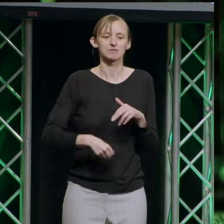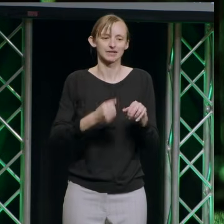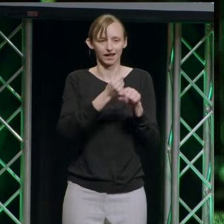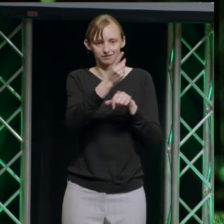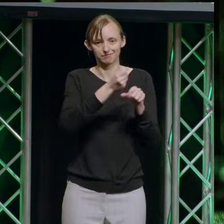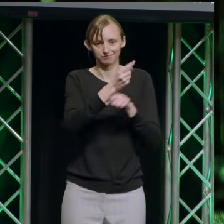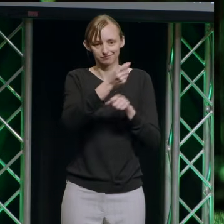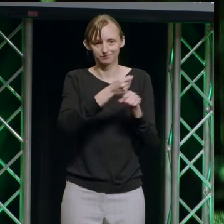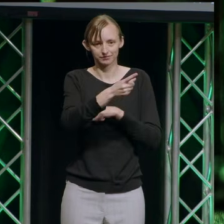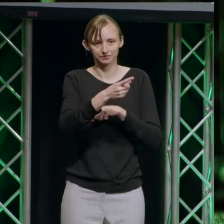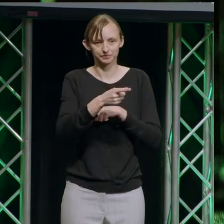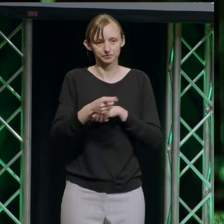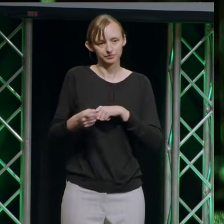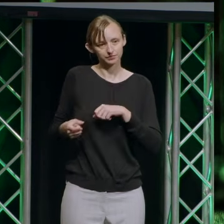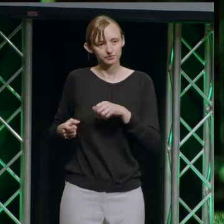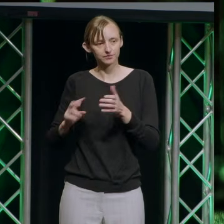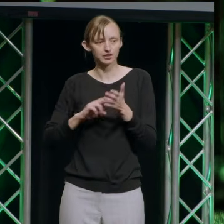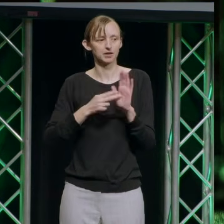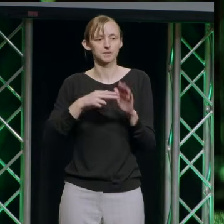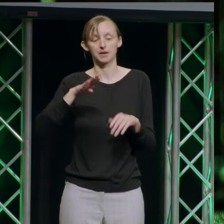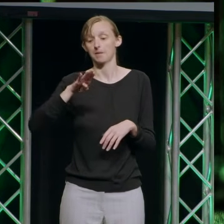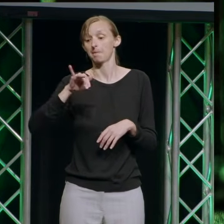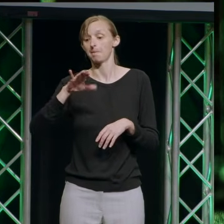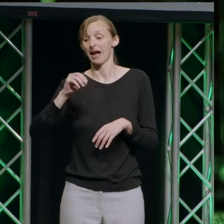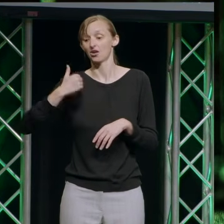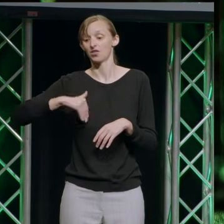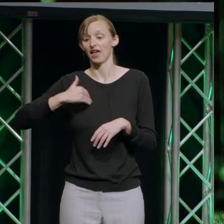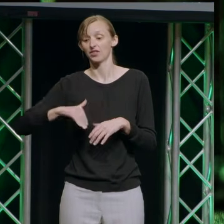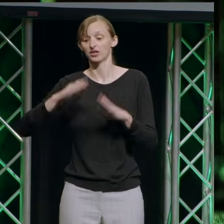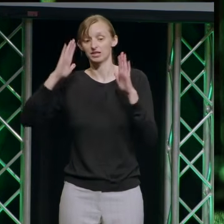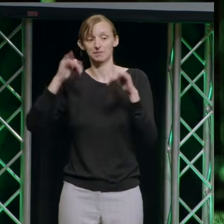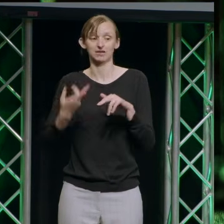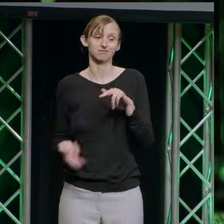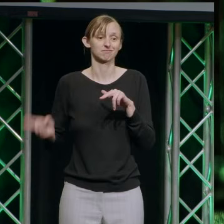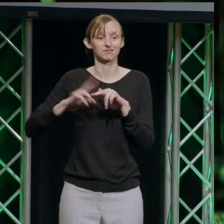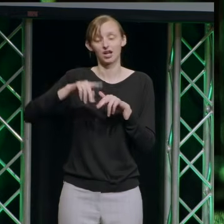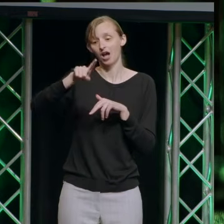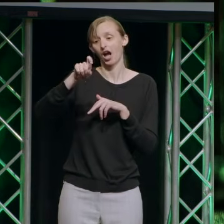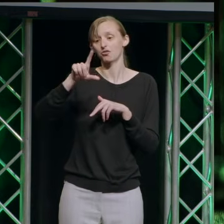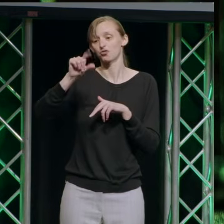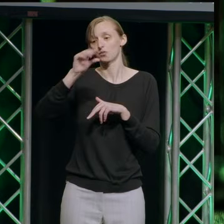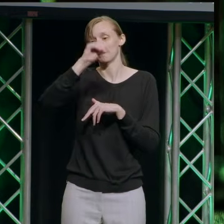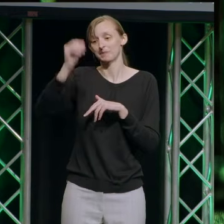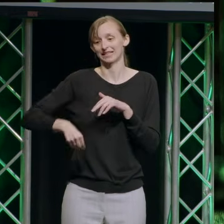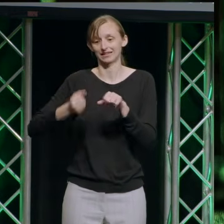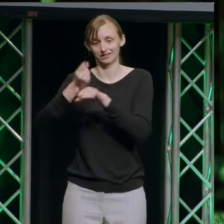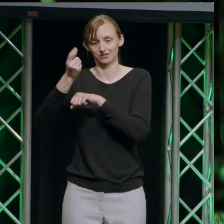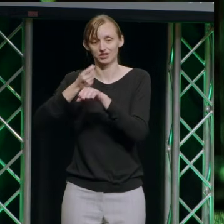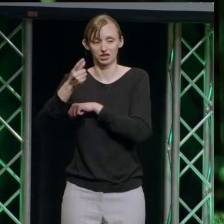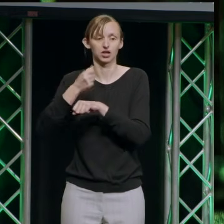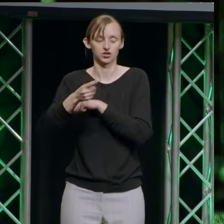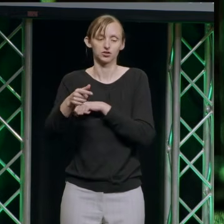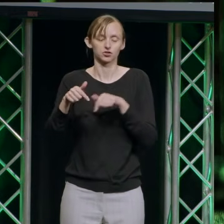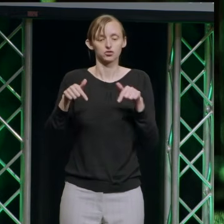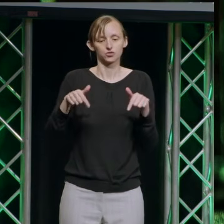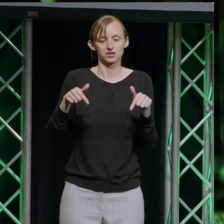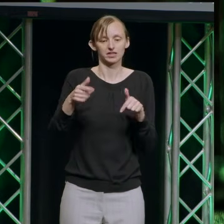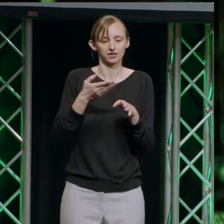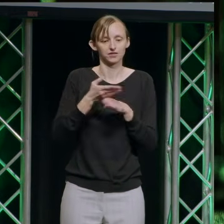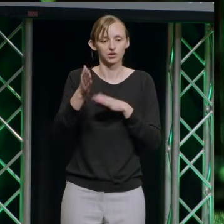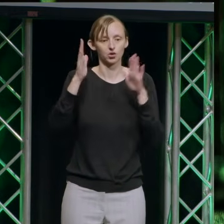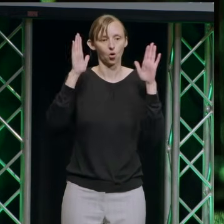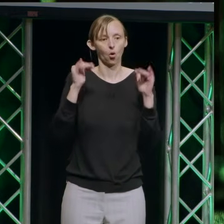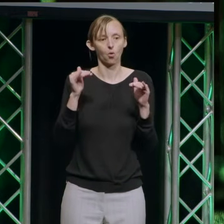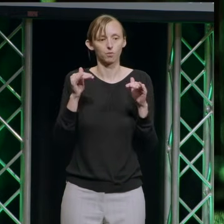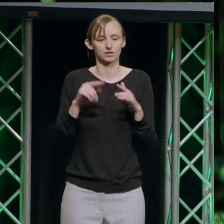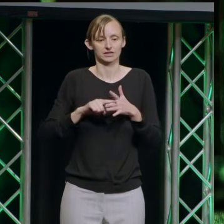So I don't think that, but bio leather is expected to grow at 120% year on year. So it is a space that we hope will also